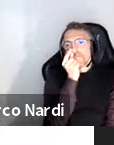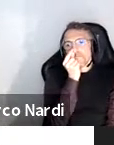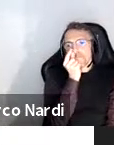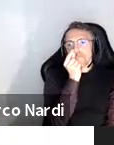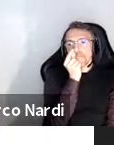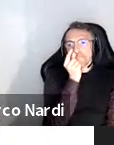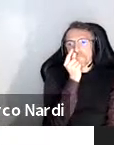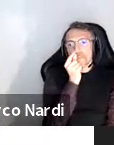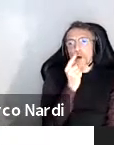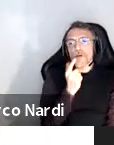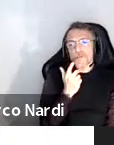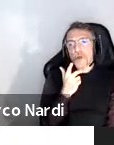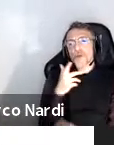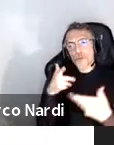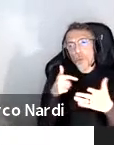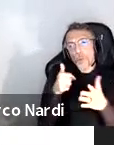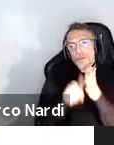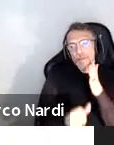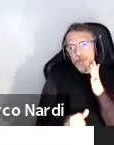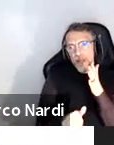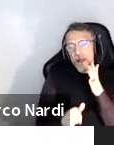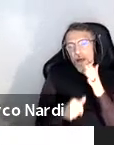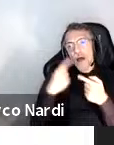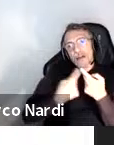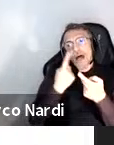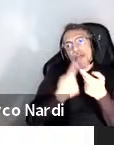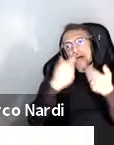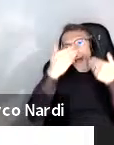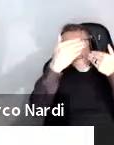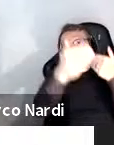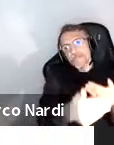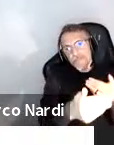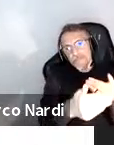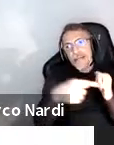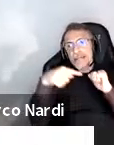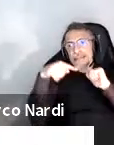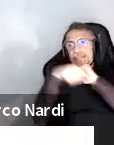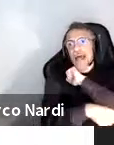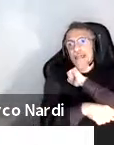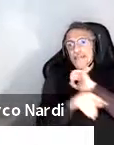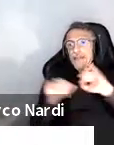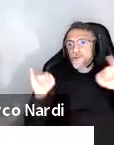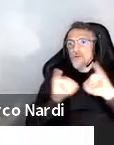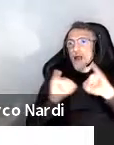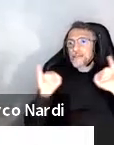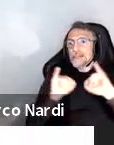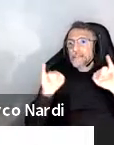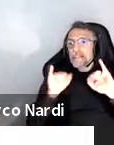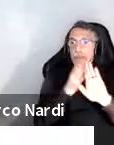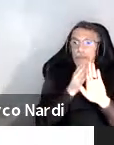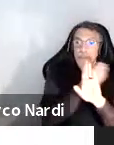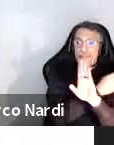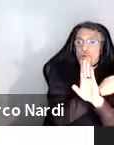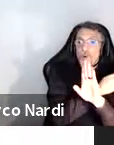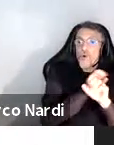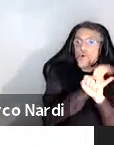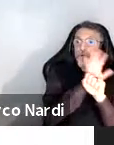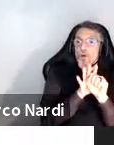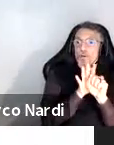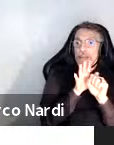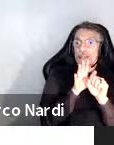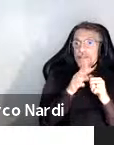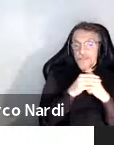are going to enter another debt crisis that we were just before the